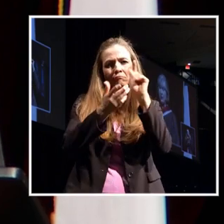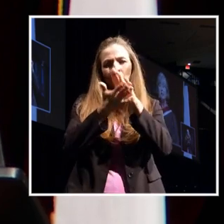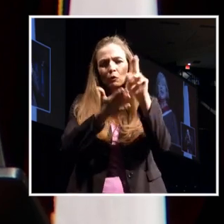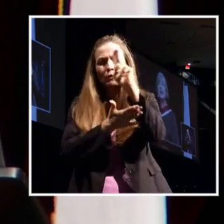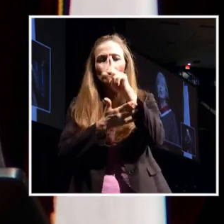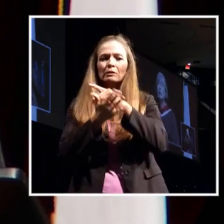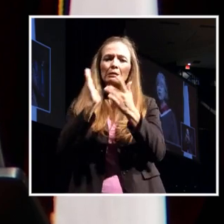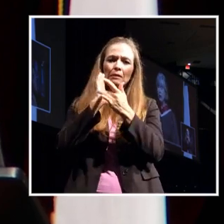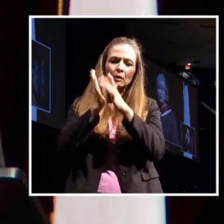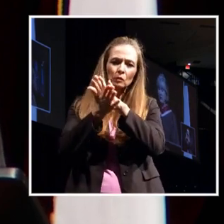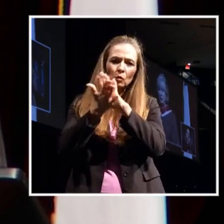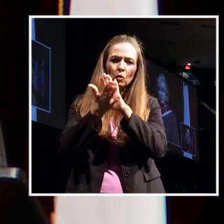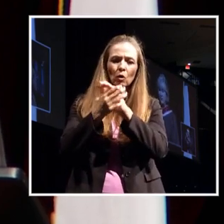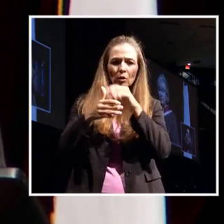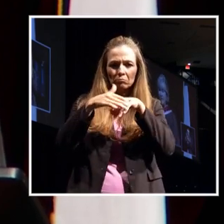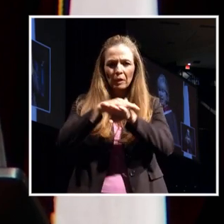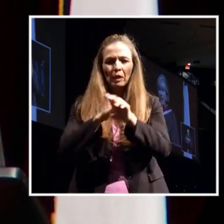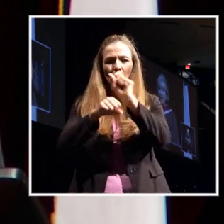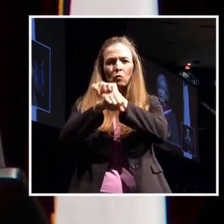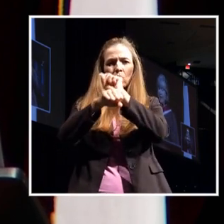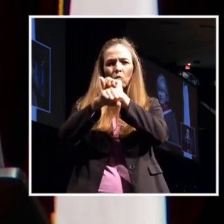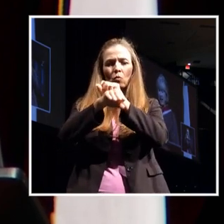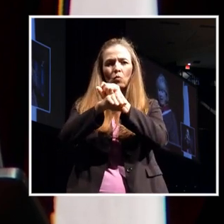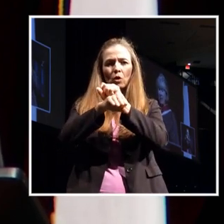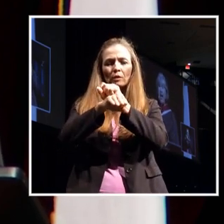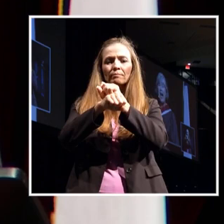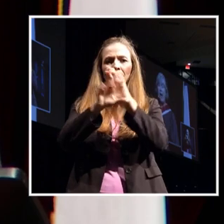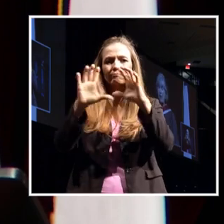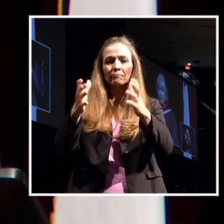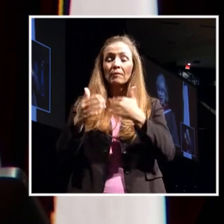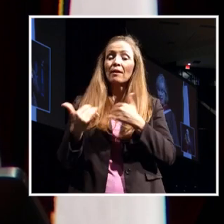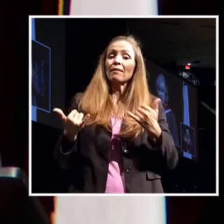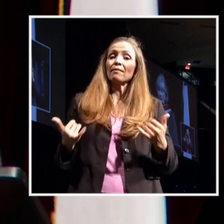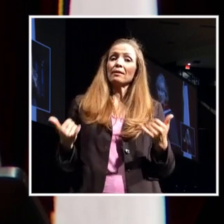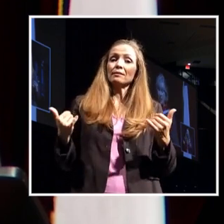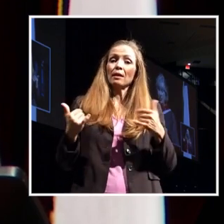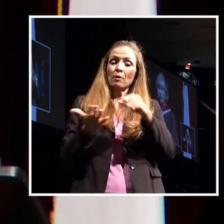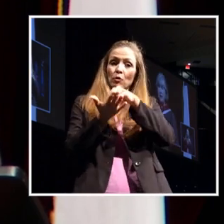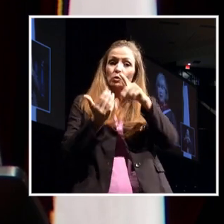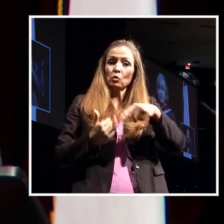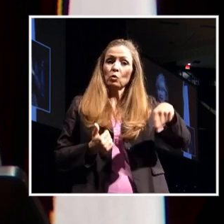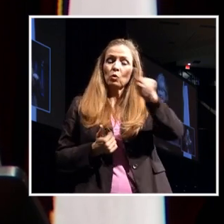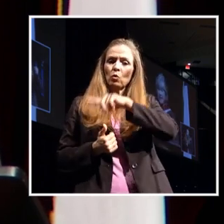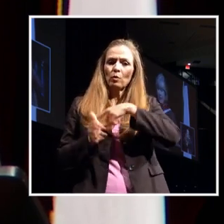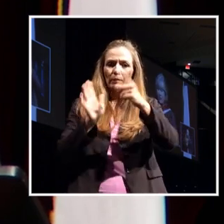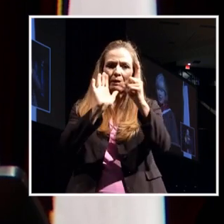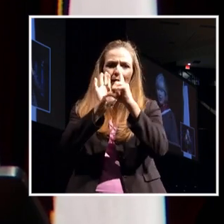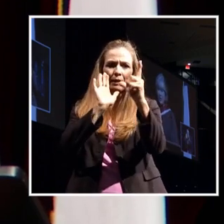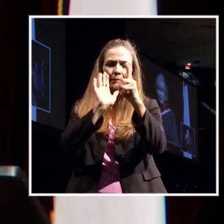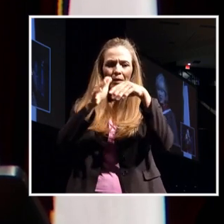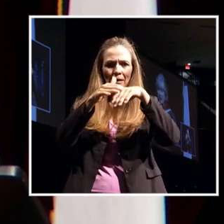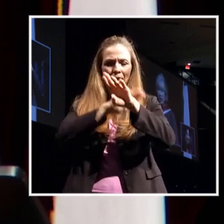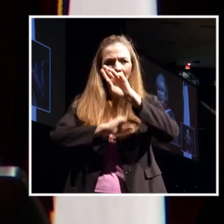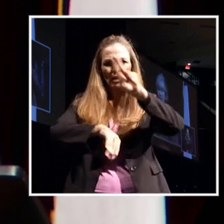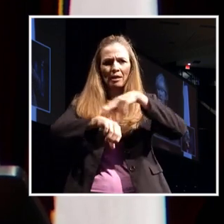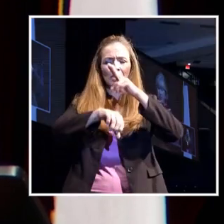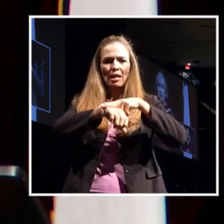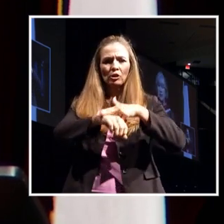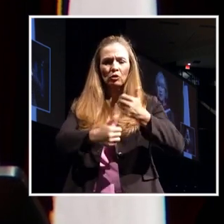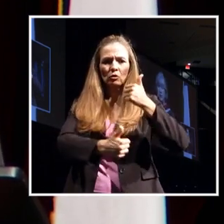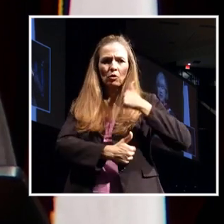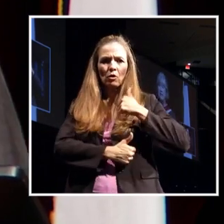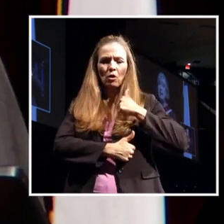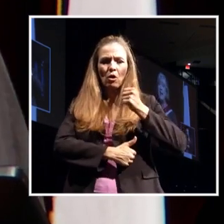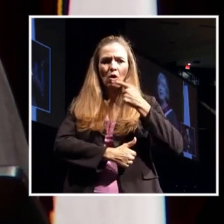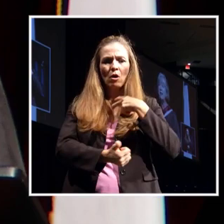technical schools, and join the workforce. At this time, I would like that the students who will be immediately entering our nation's armed